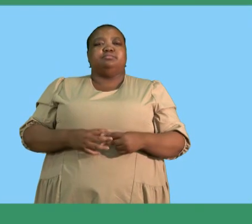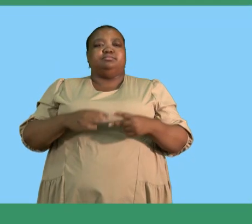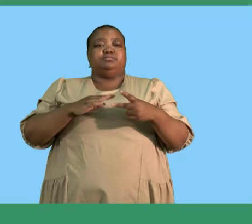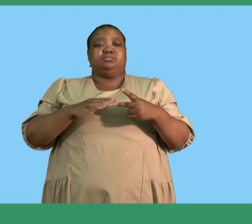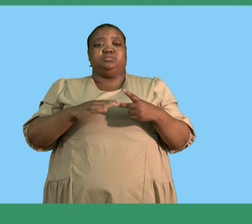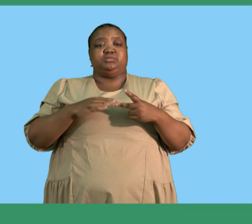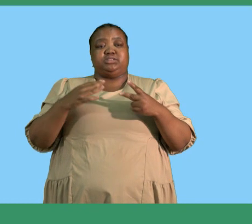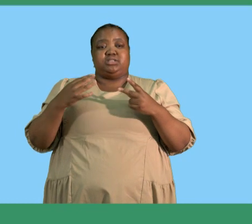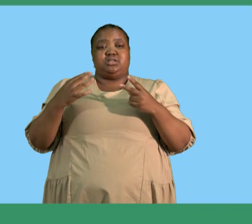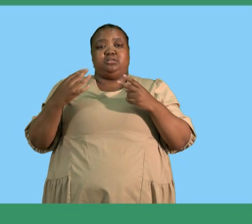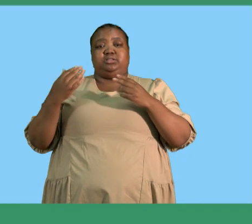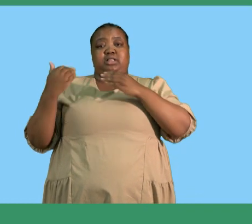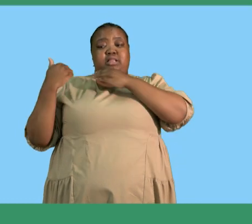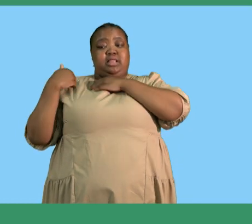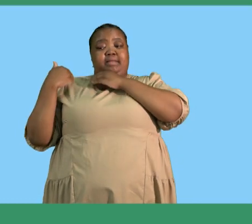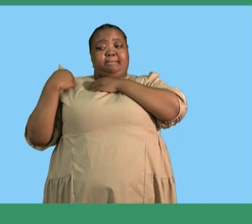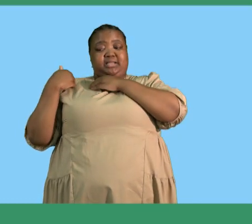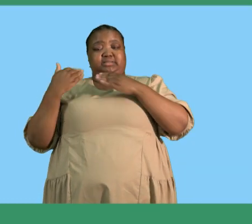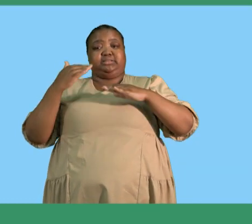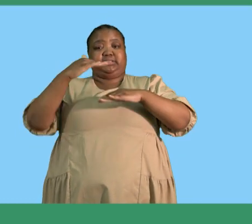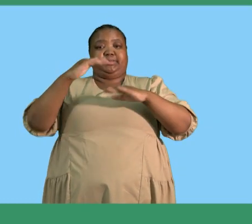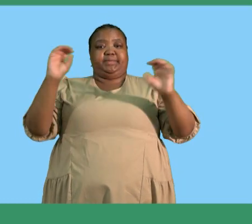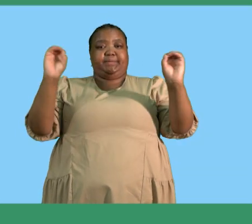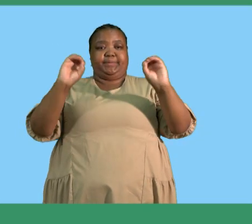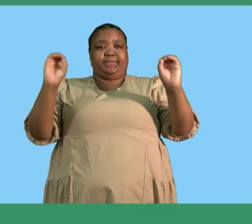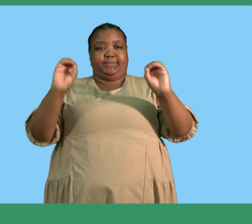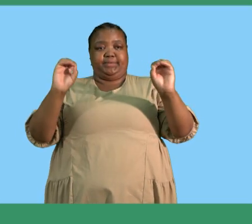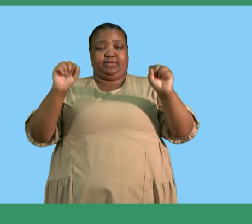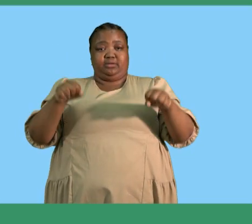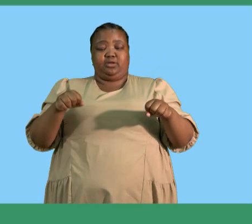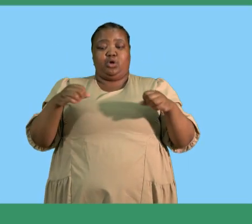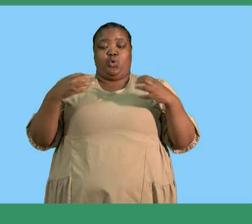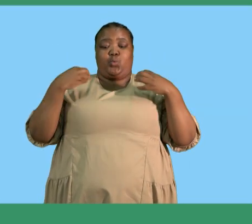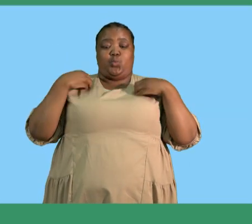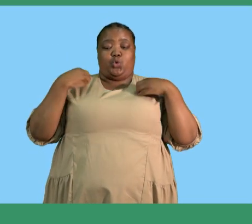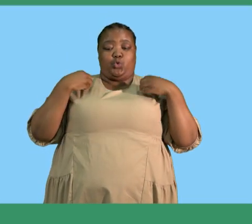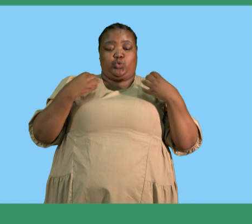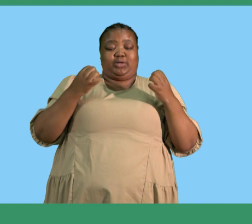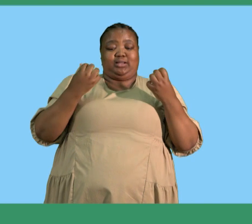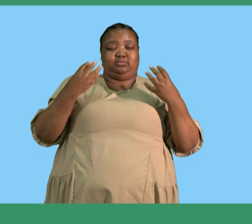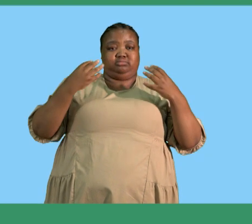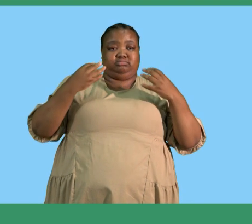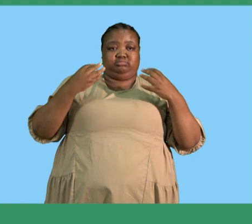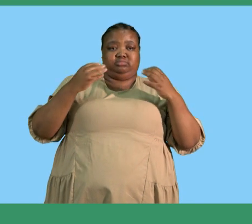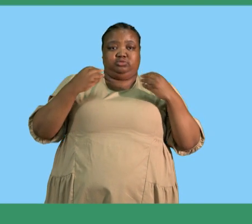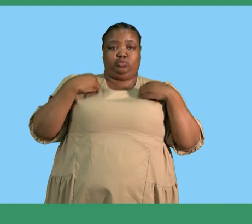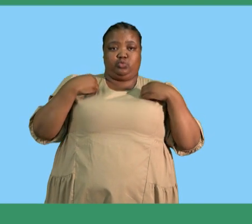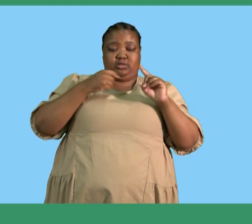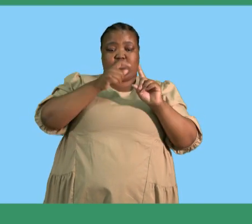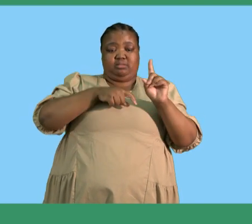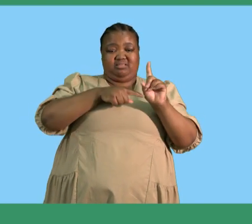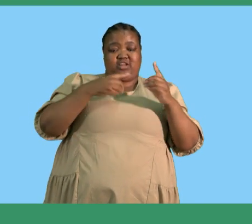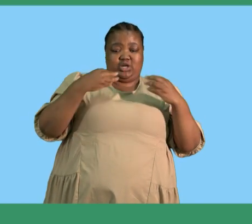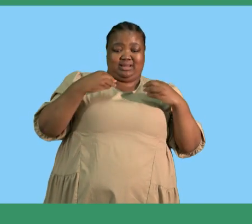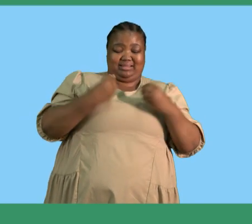Whereas unlimited liability is defined as the owner's assets can be seized to pay off the debts